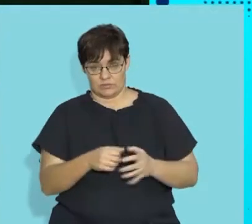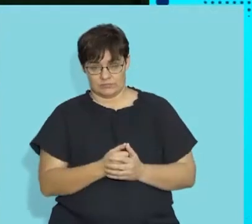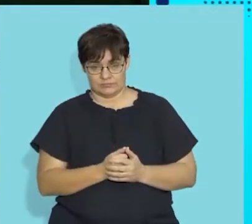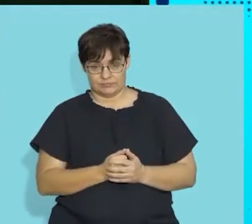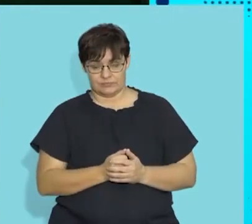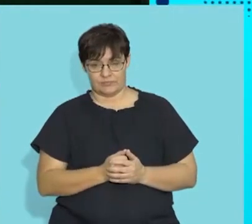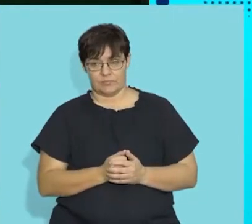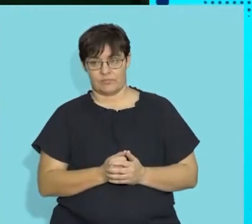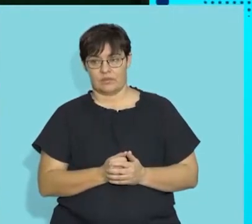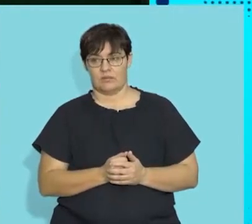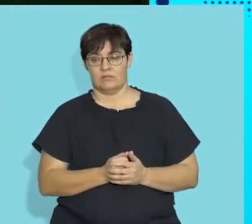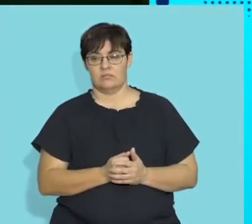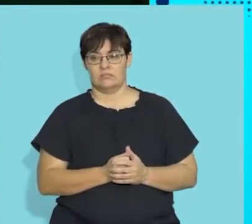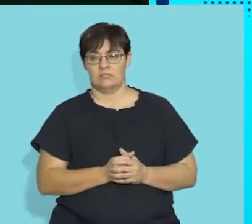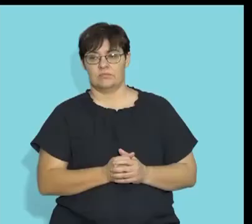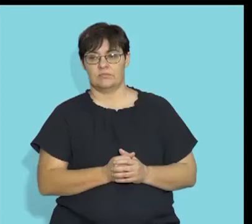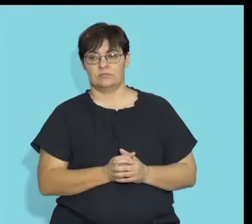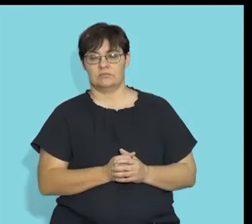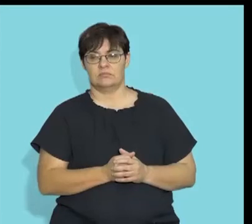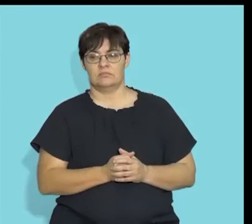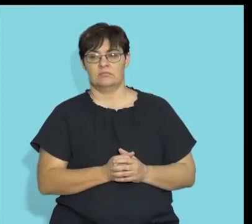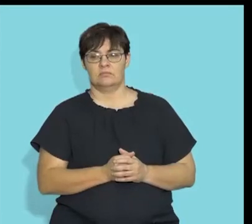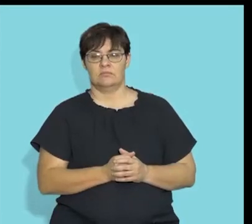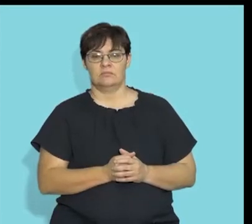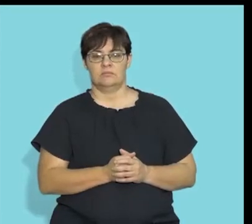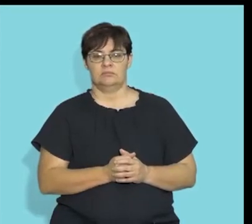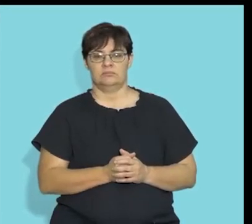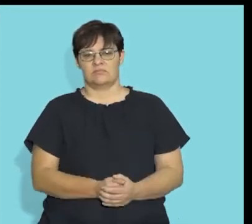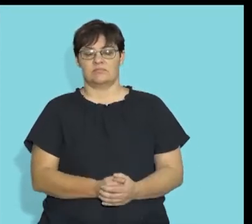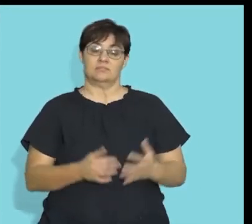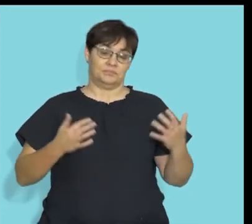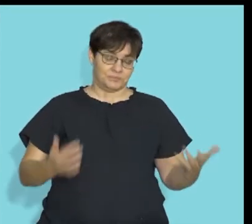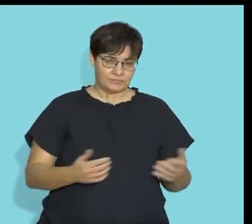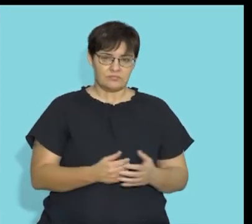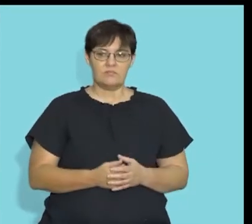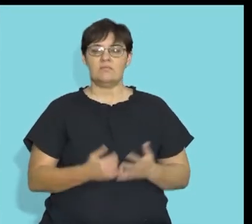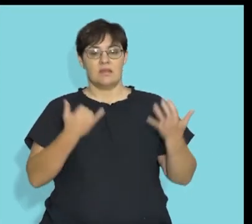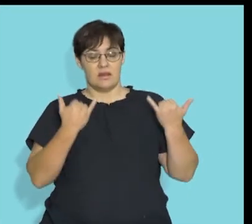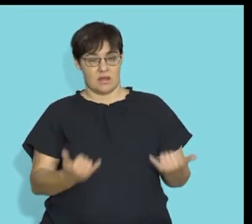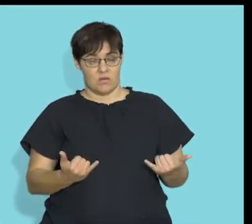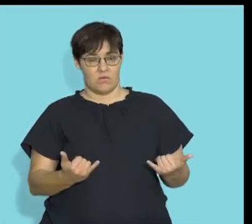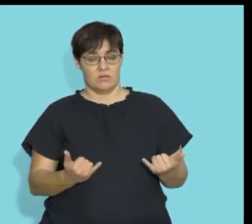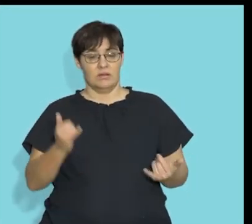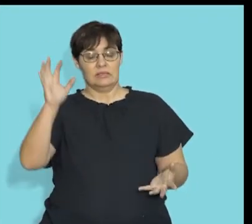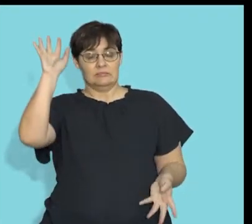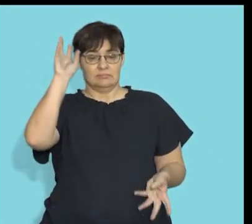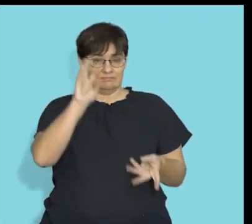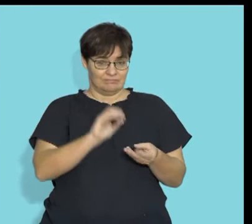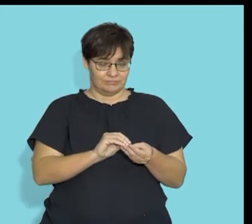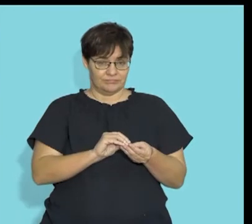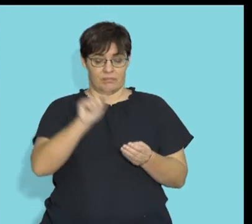value. Let's go back to the board. So we can calculate the sum